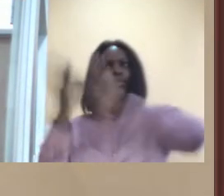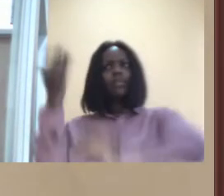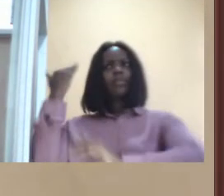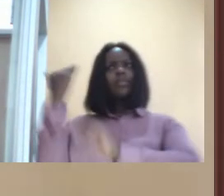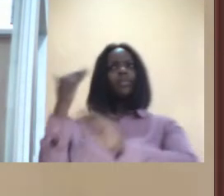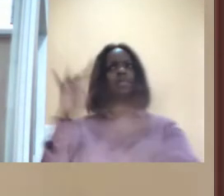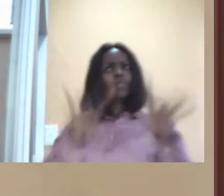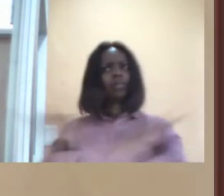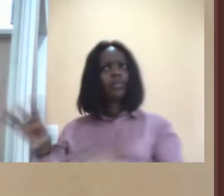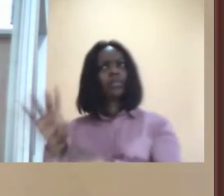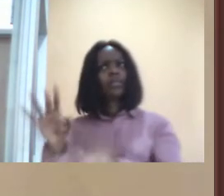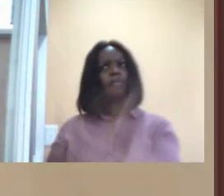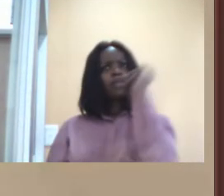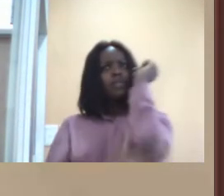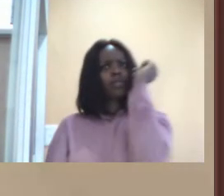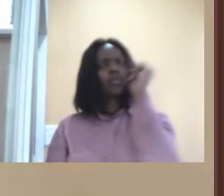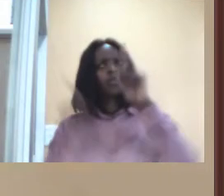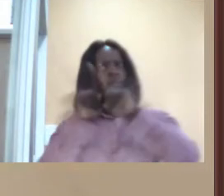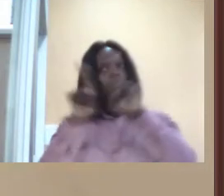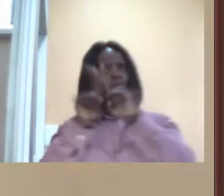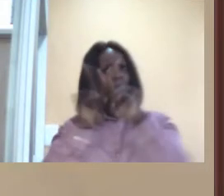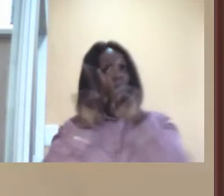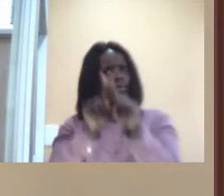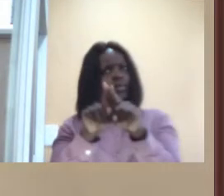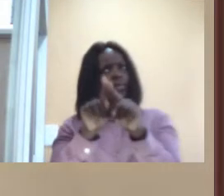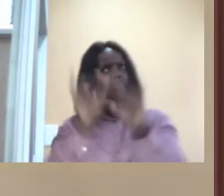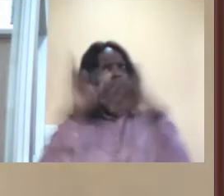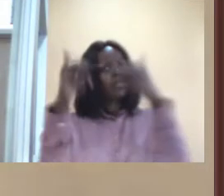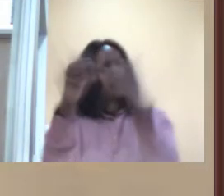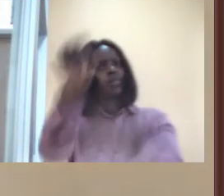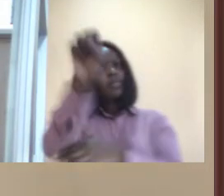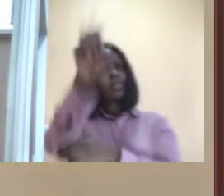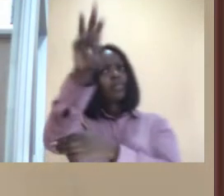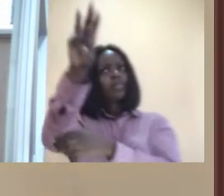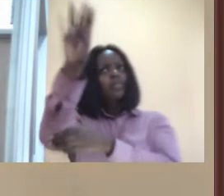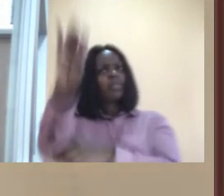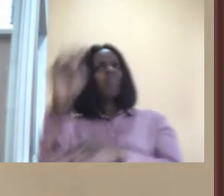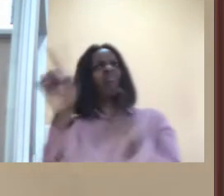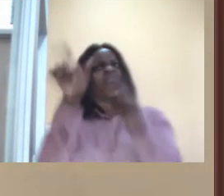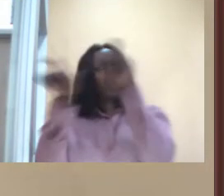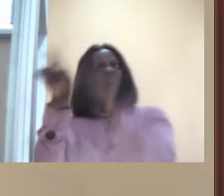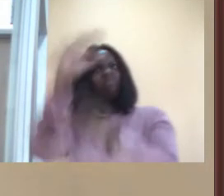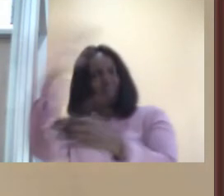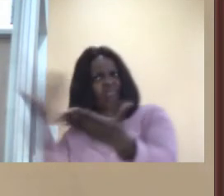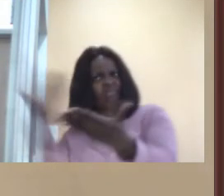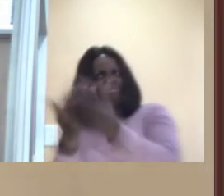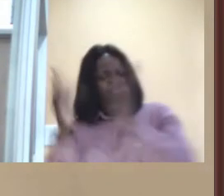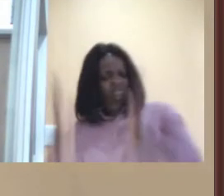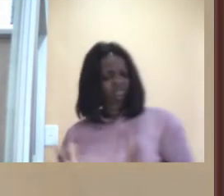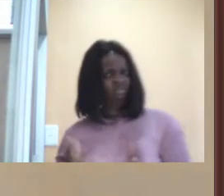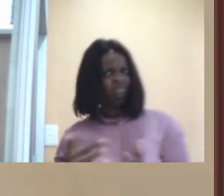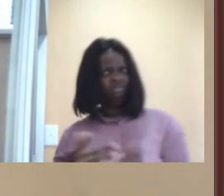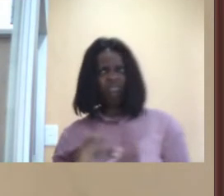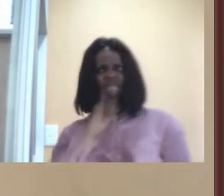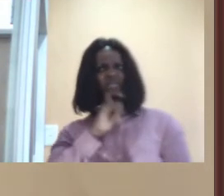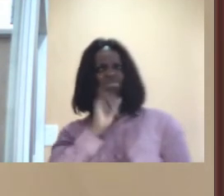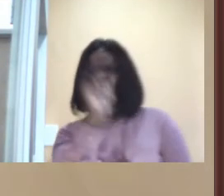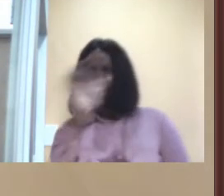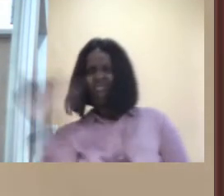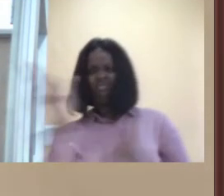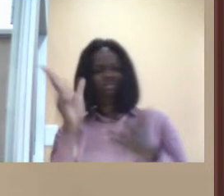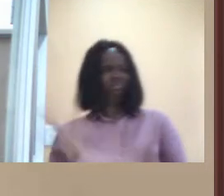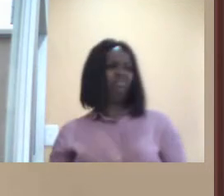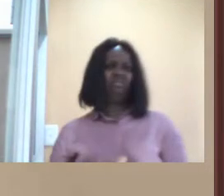disadvantaged companies or SMMEs, yet is saying that tenderpreneurs, I think he must desist from using such terms because